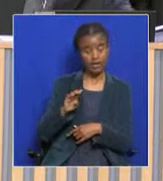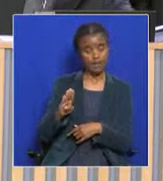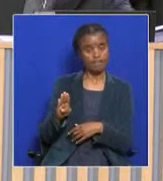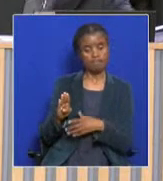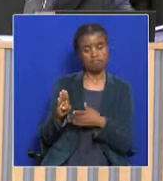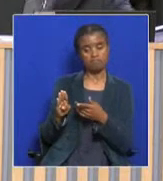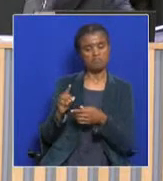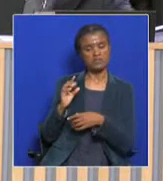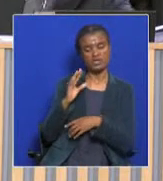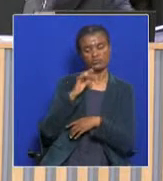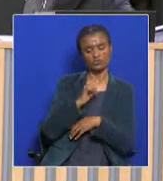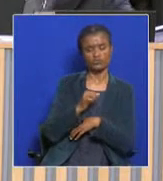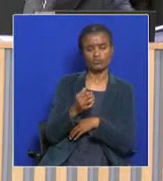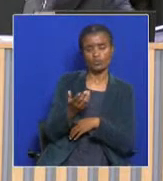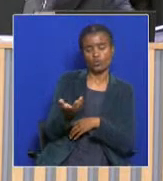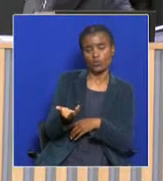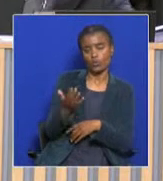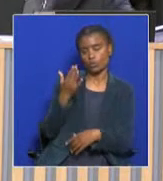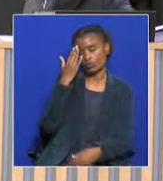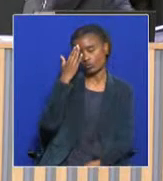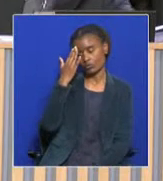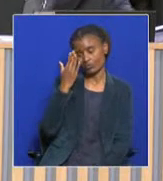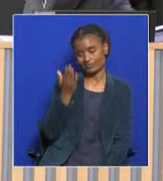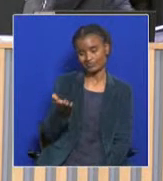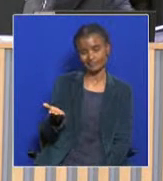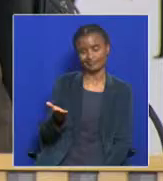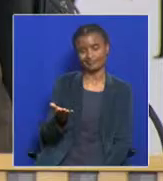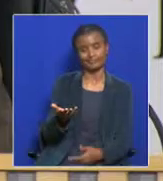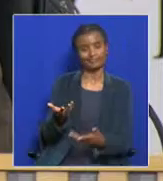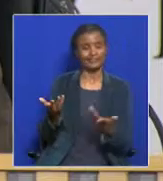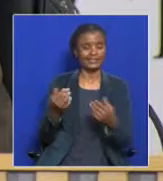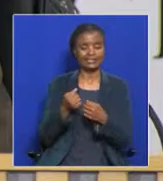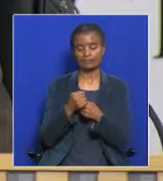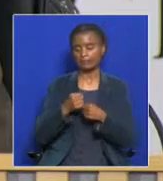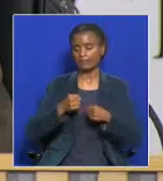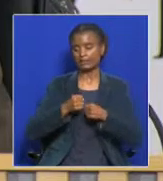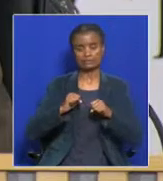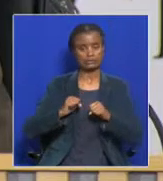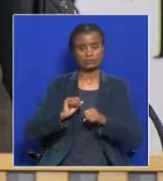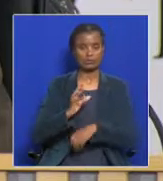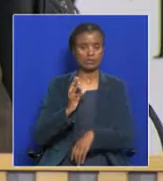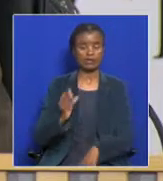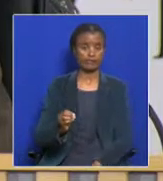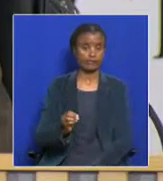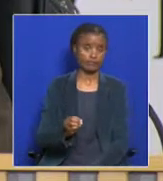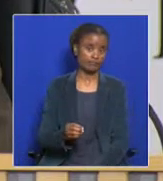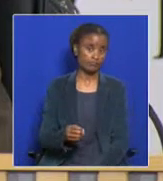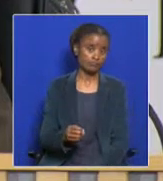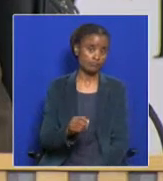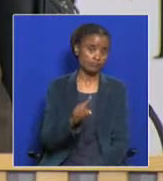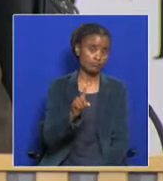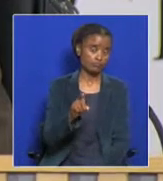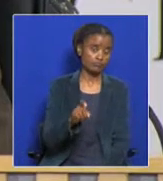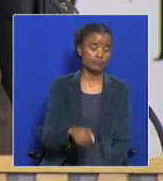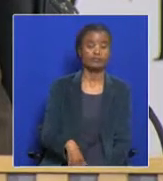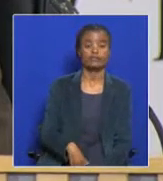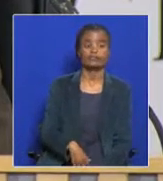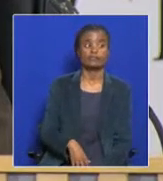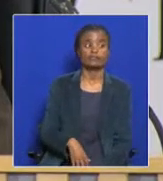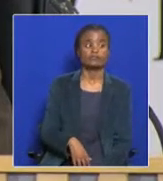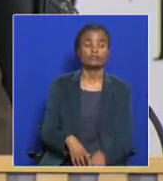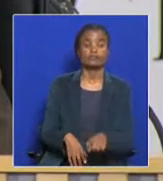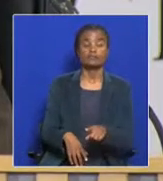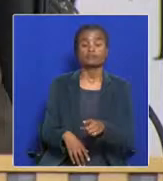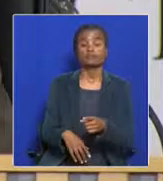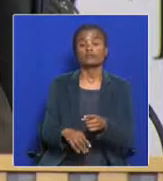knew that they would not have space? My initial call, Commissioner, on the 22nd